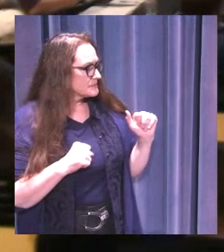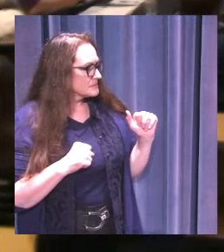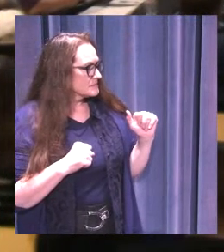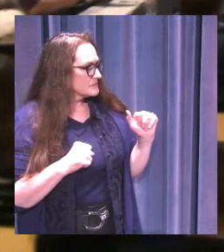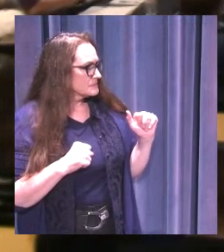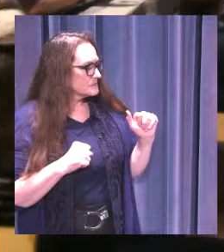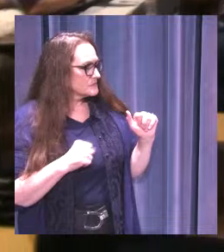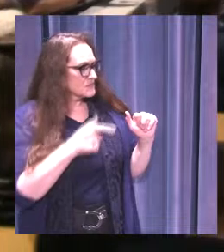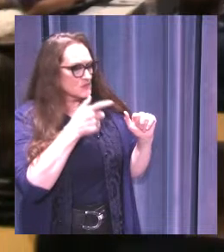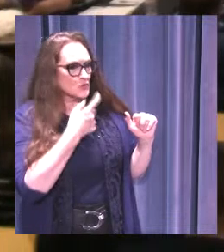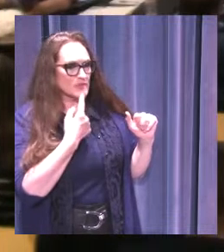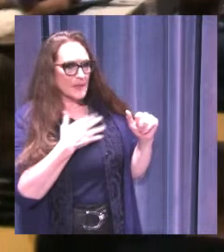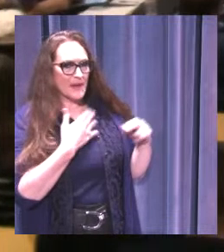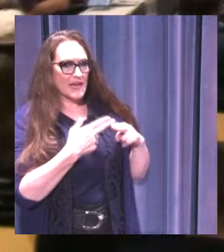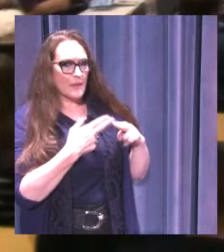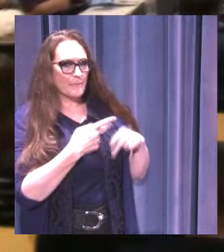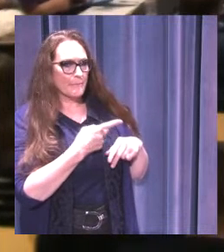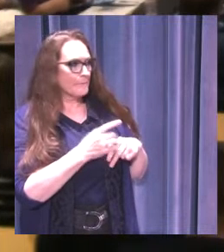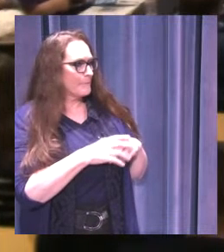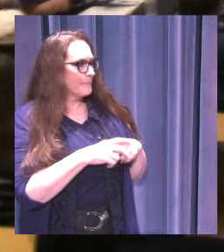Who has said my name?